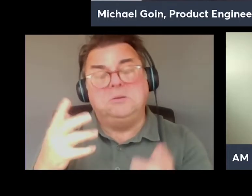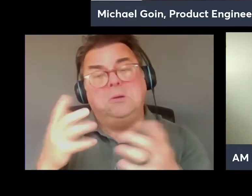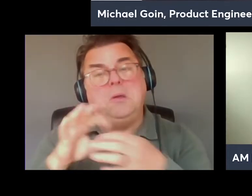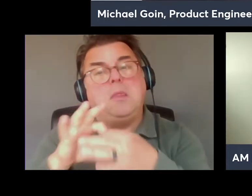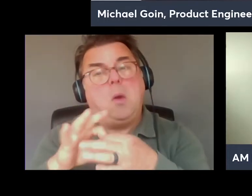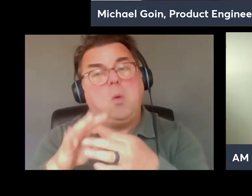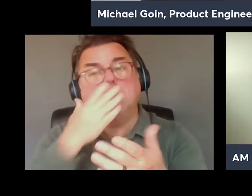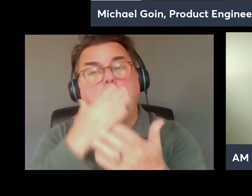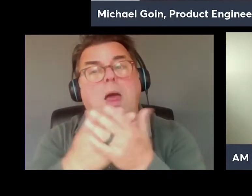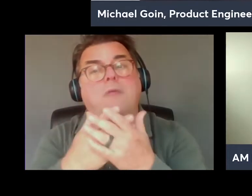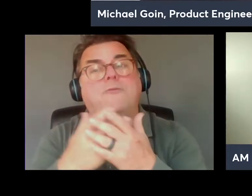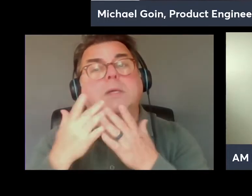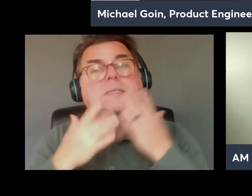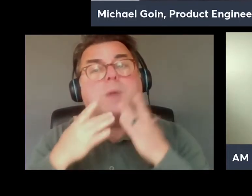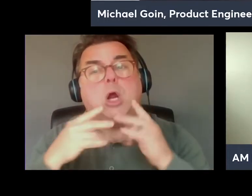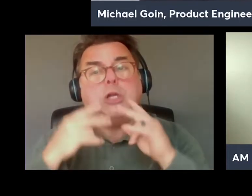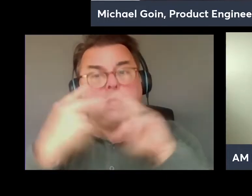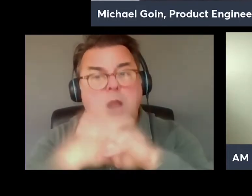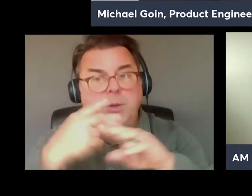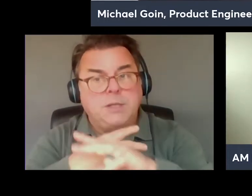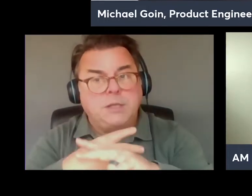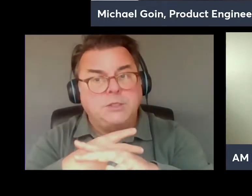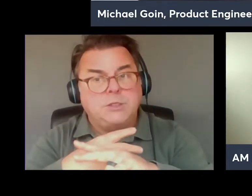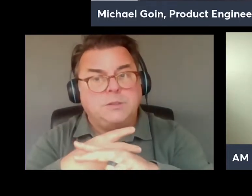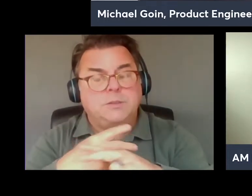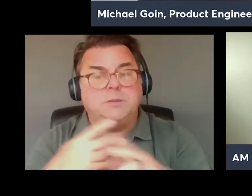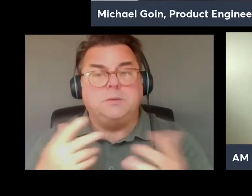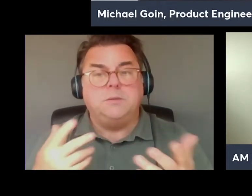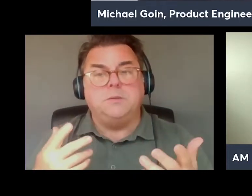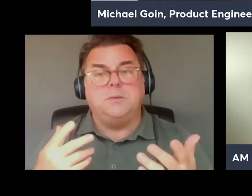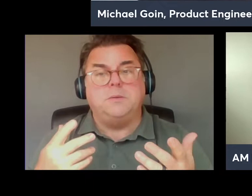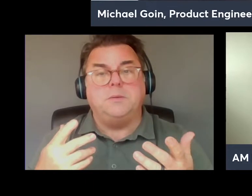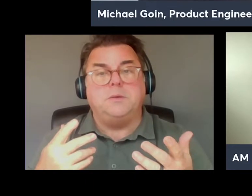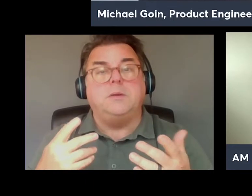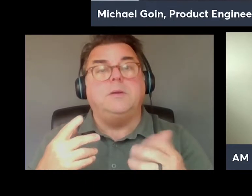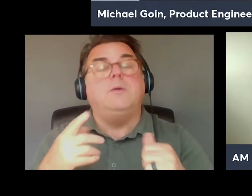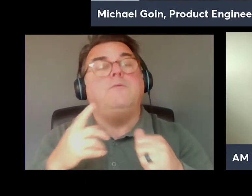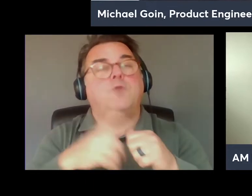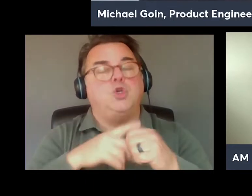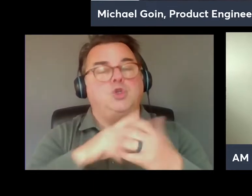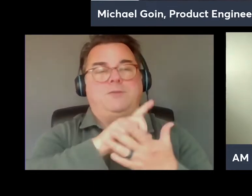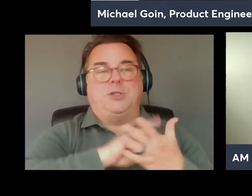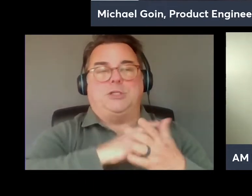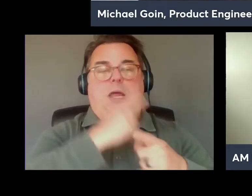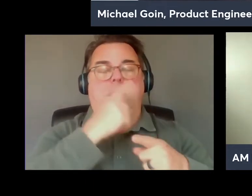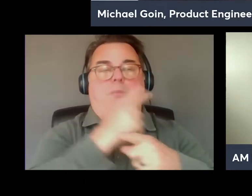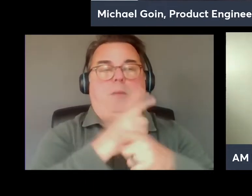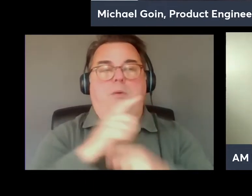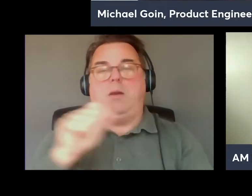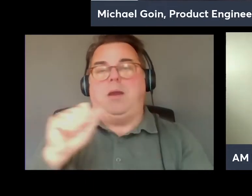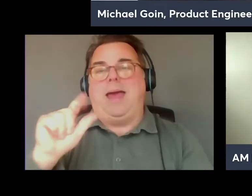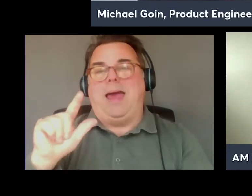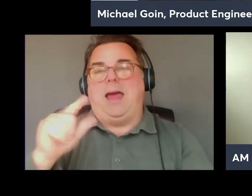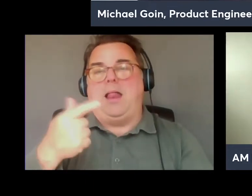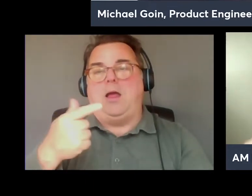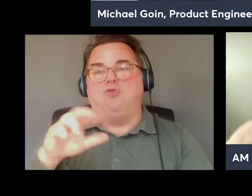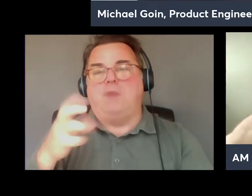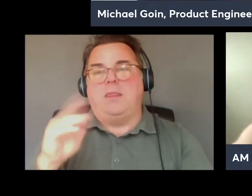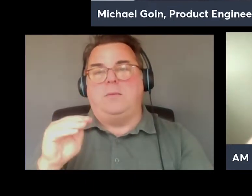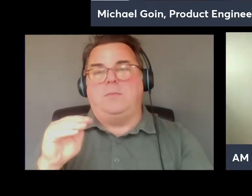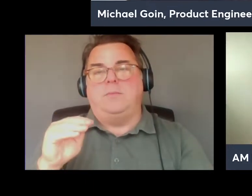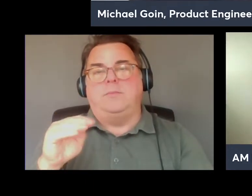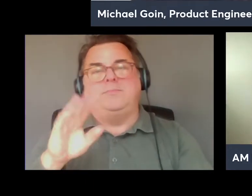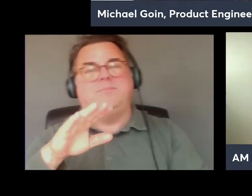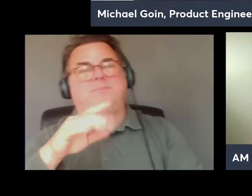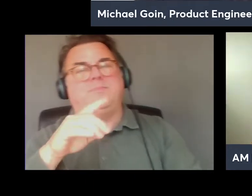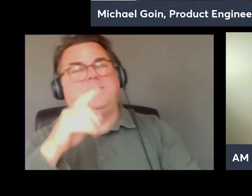computations to really punch above their weight once you've taken the time to design algorithms for them. Yeah, Michael, I want to go back to